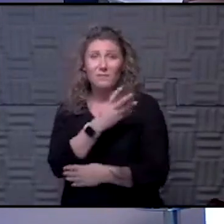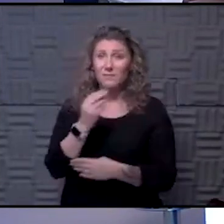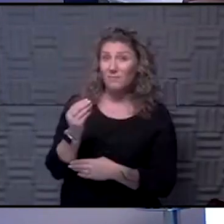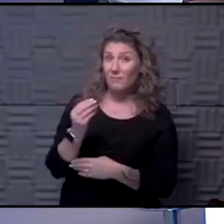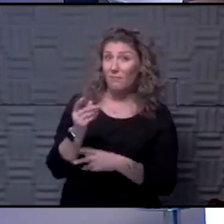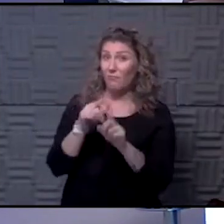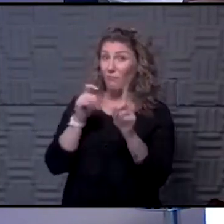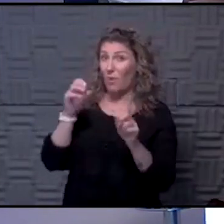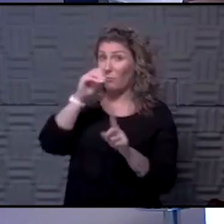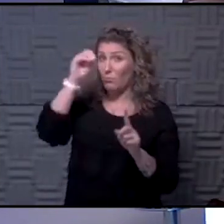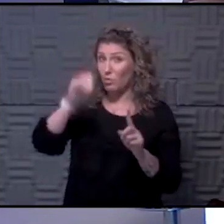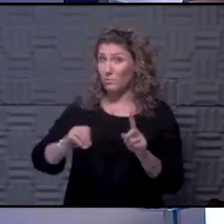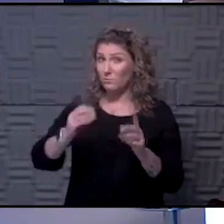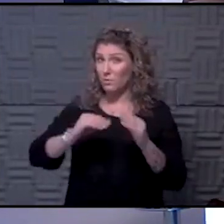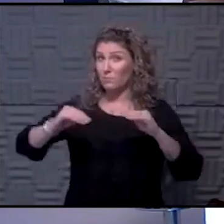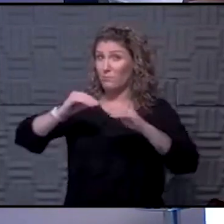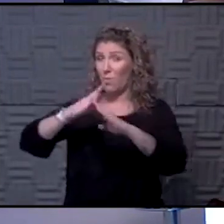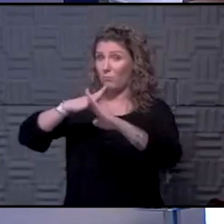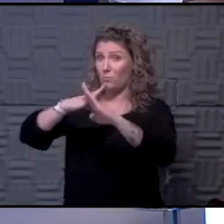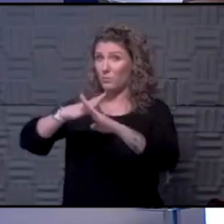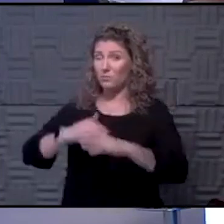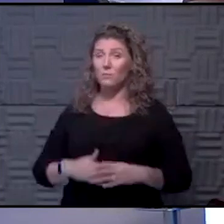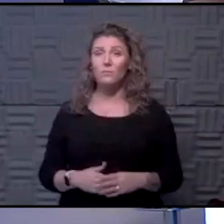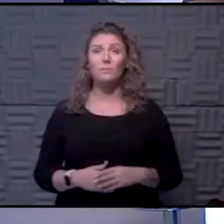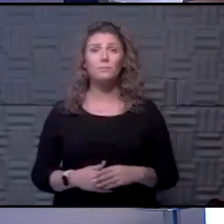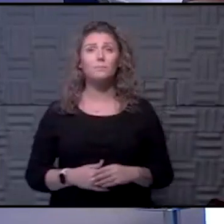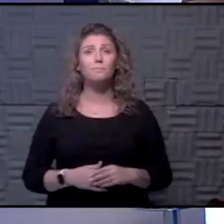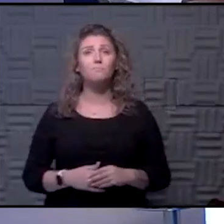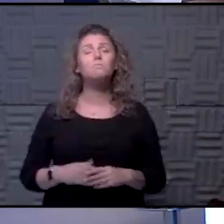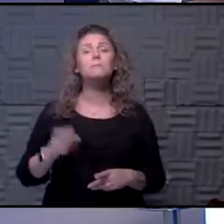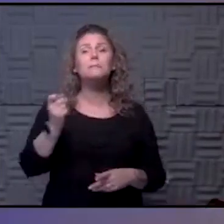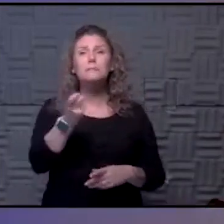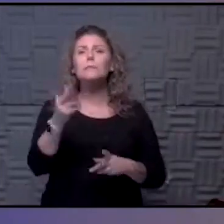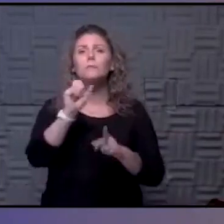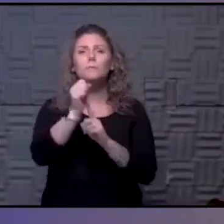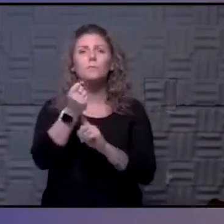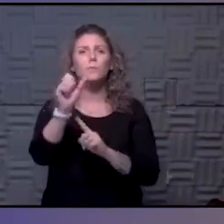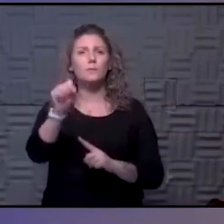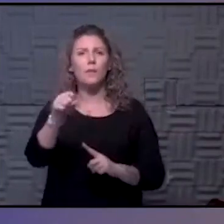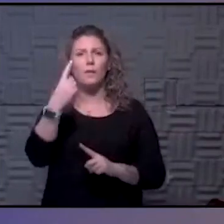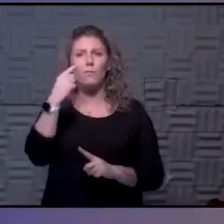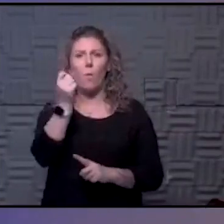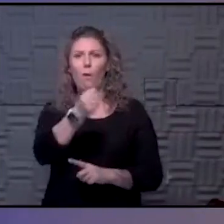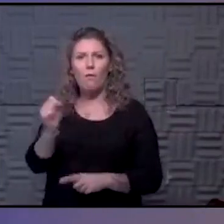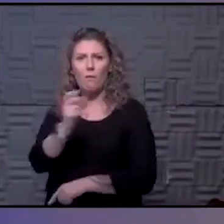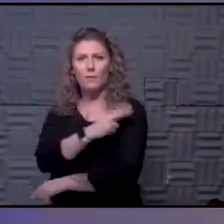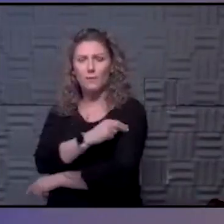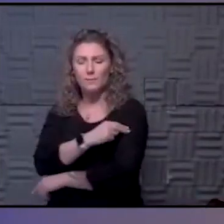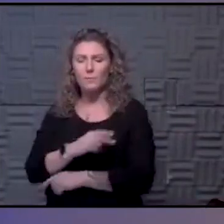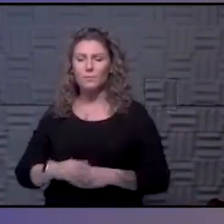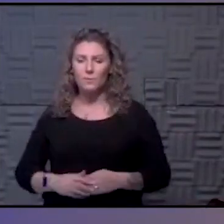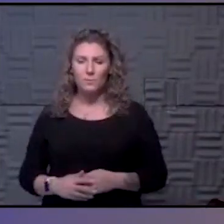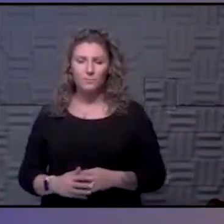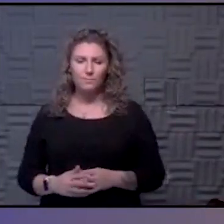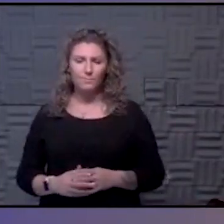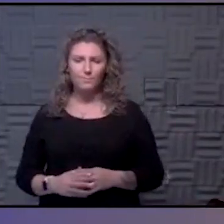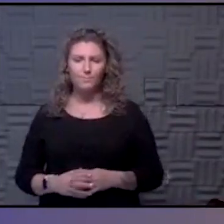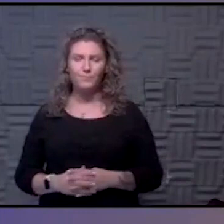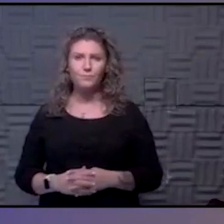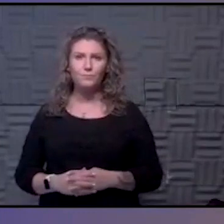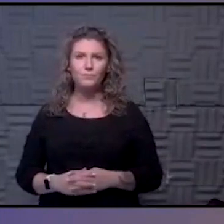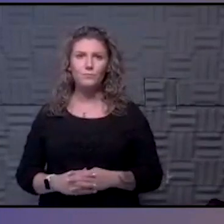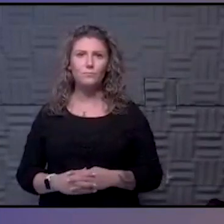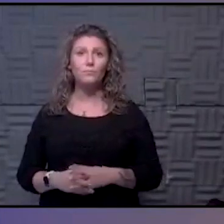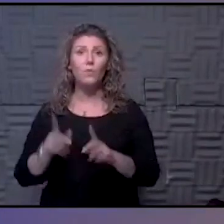by percentage, more protected now? In some cases, yeah. We certainly know for hospitalizations, the vaccinations